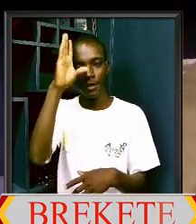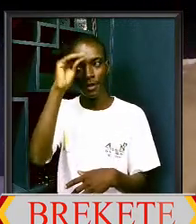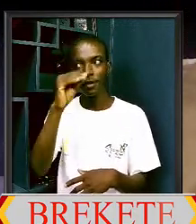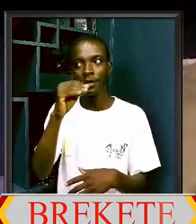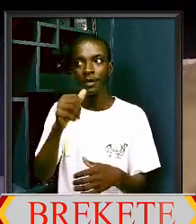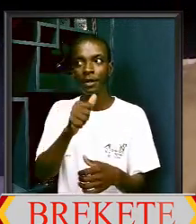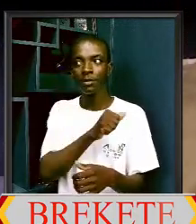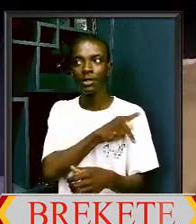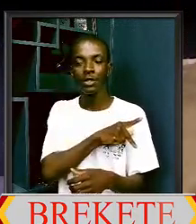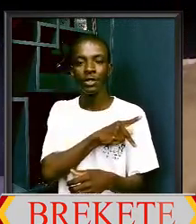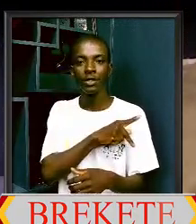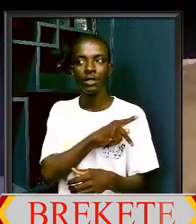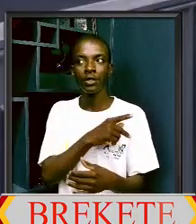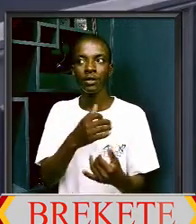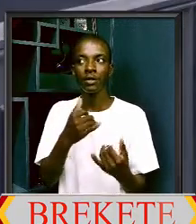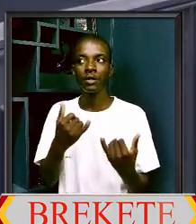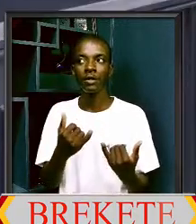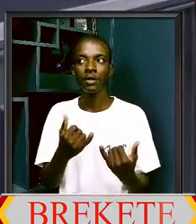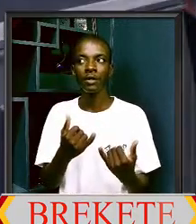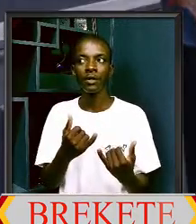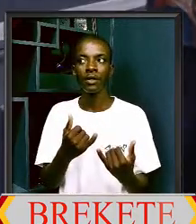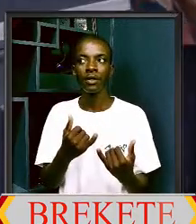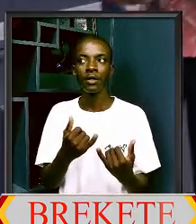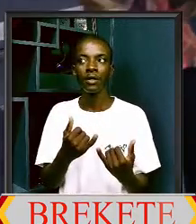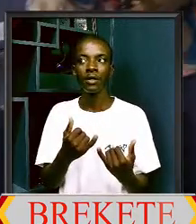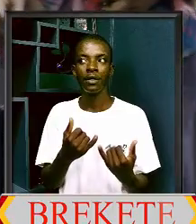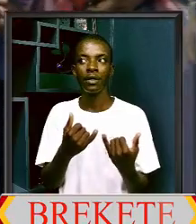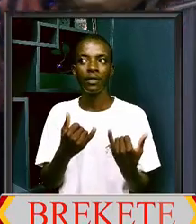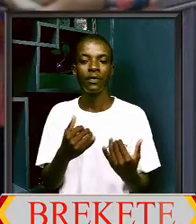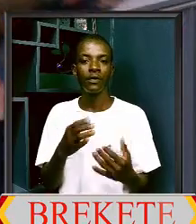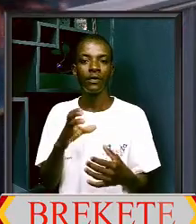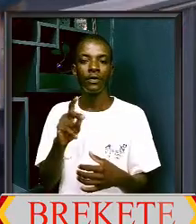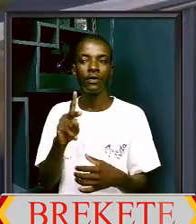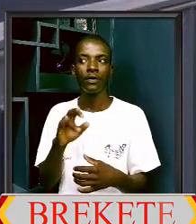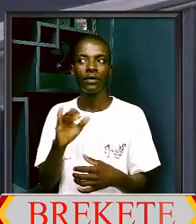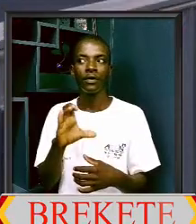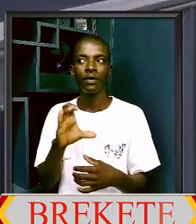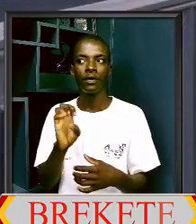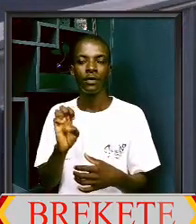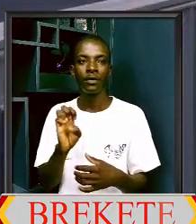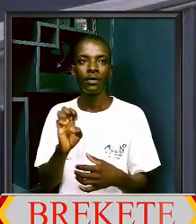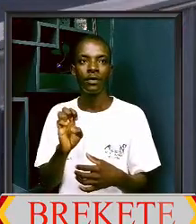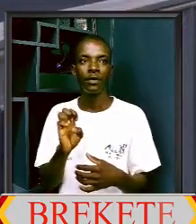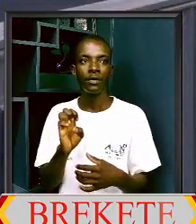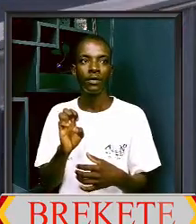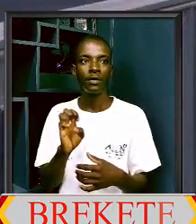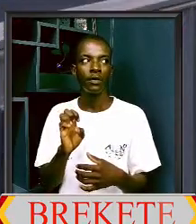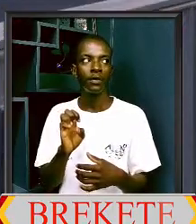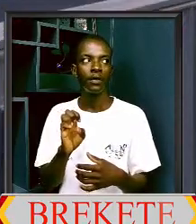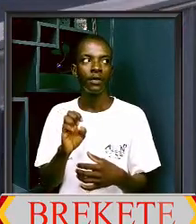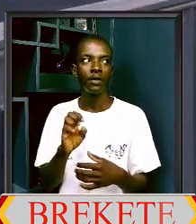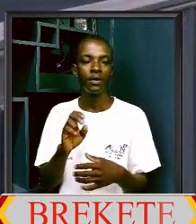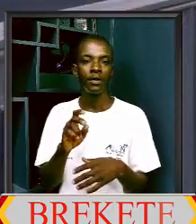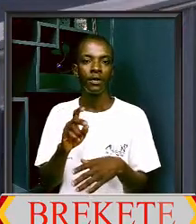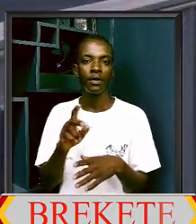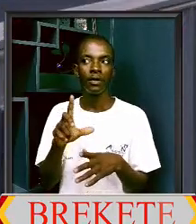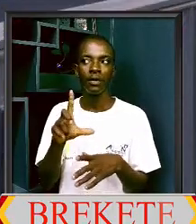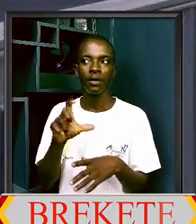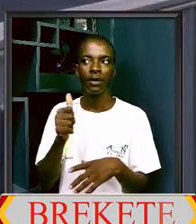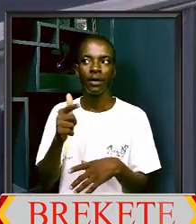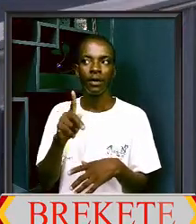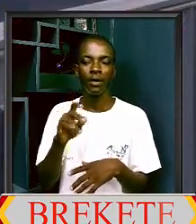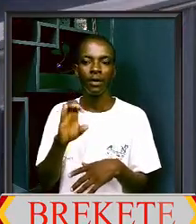we appreciate appreciate the presence of the vice Chancellor of federal University